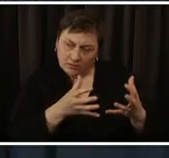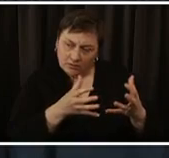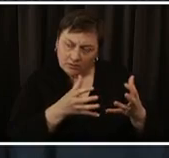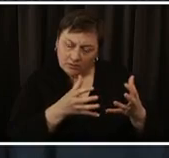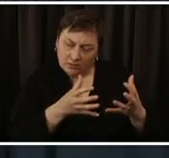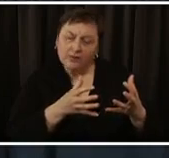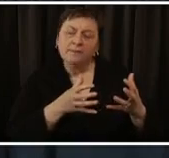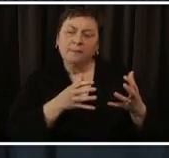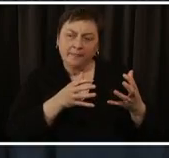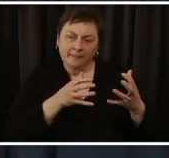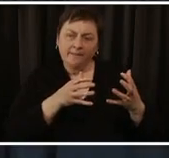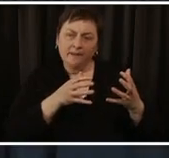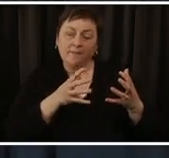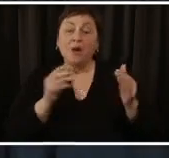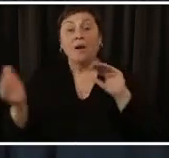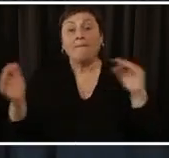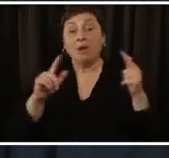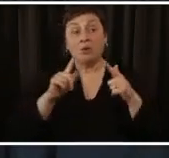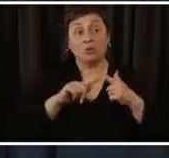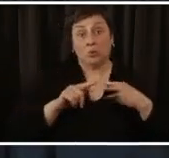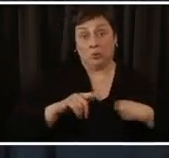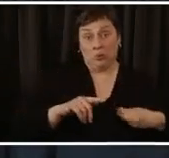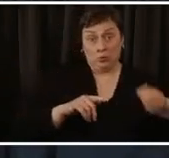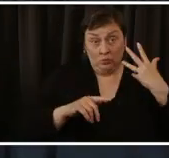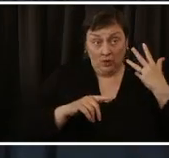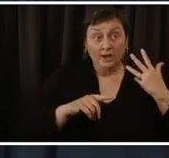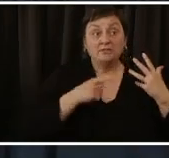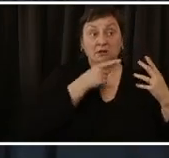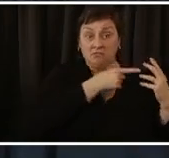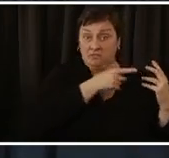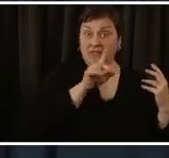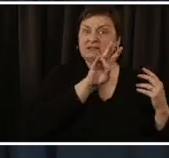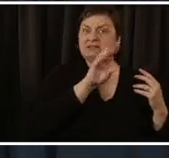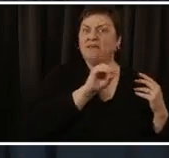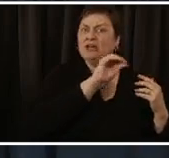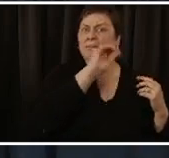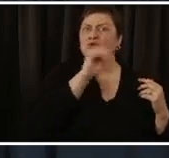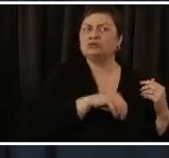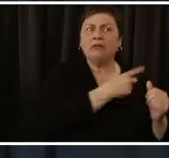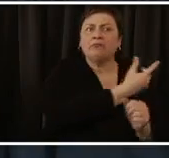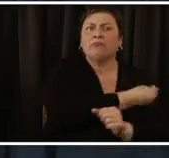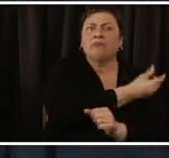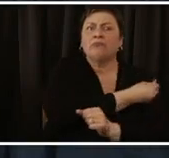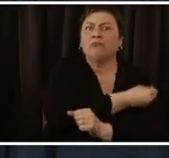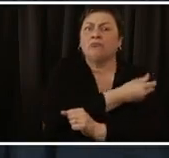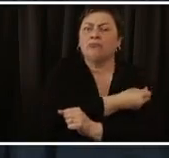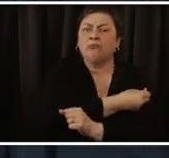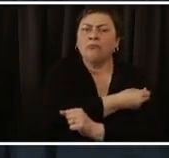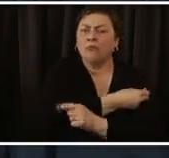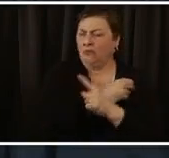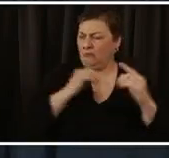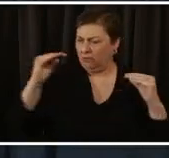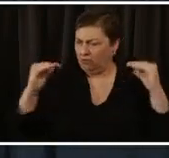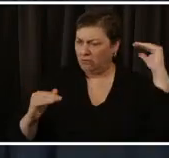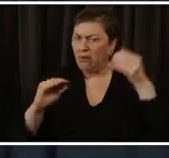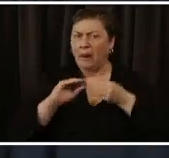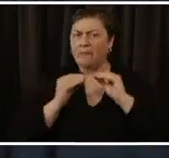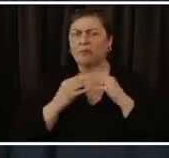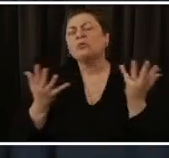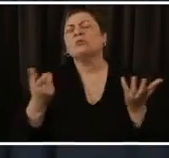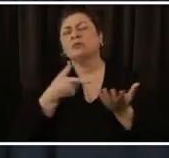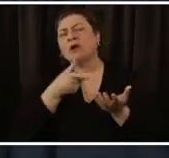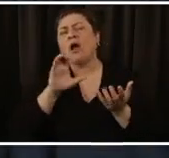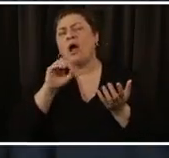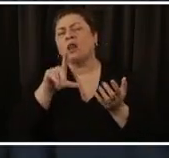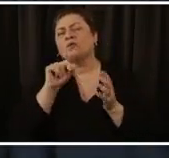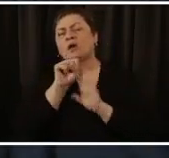in the white population received about 70% of the vaccines. What is the state doing specifically to address this disparity?